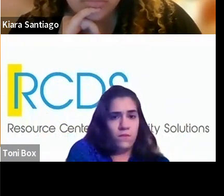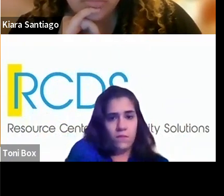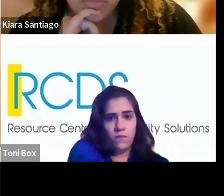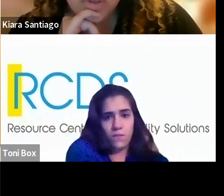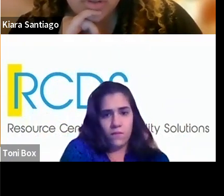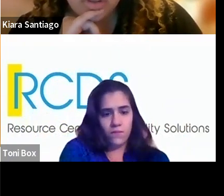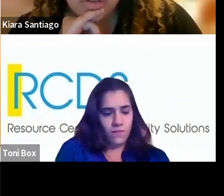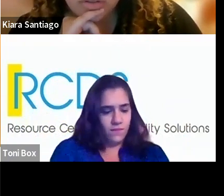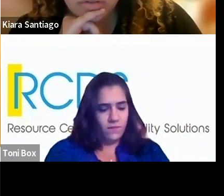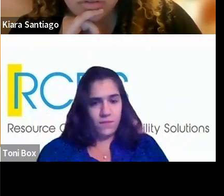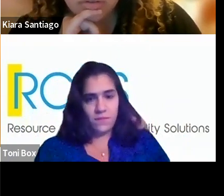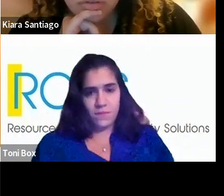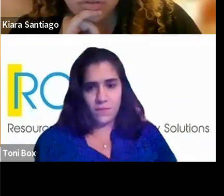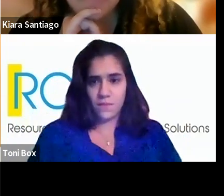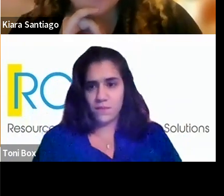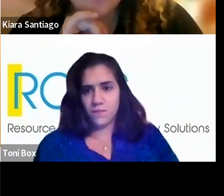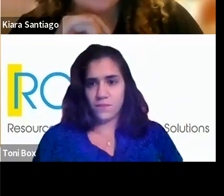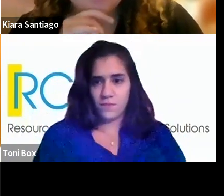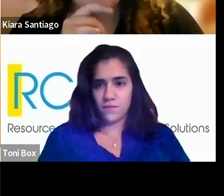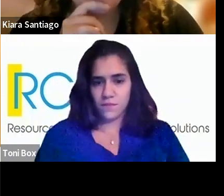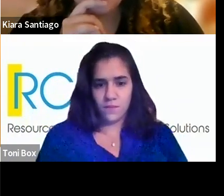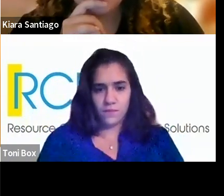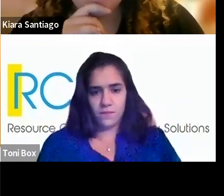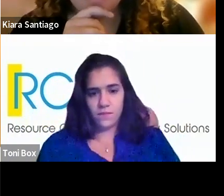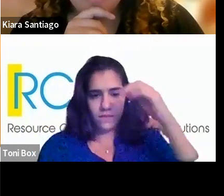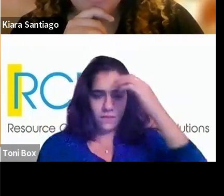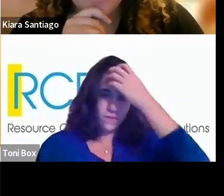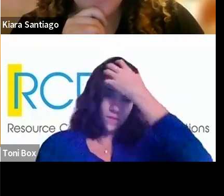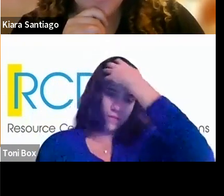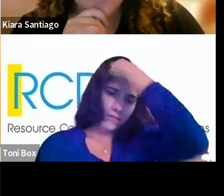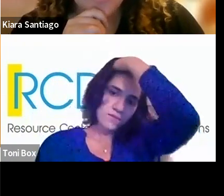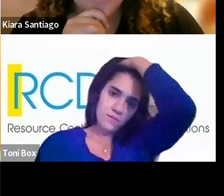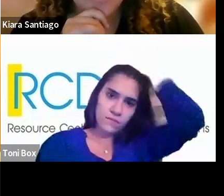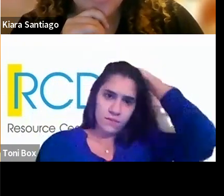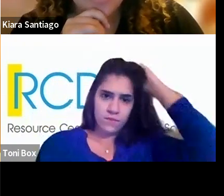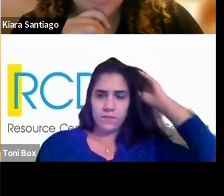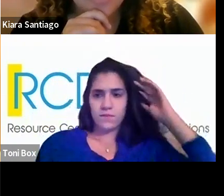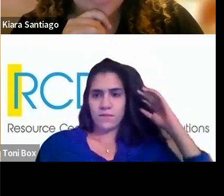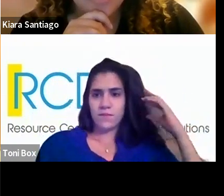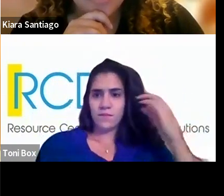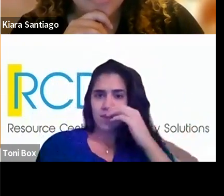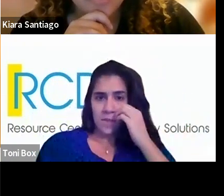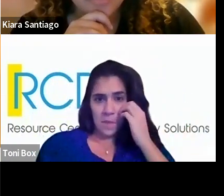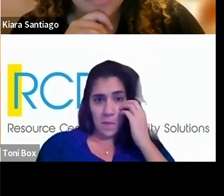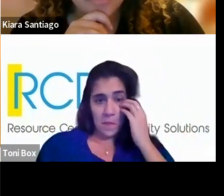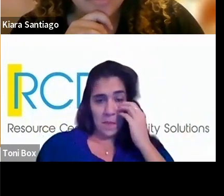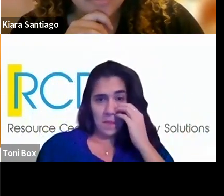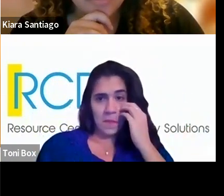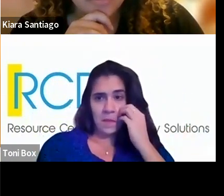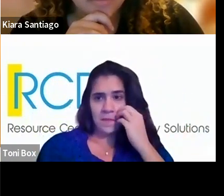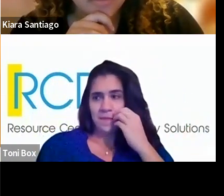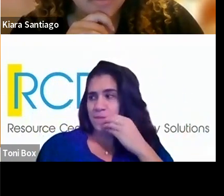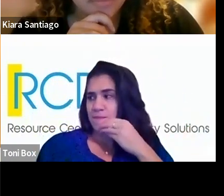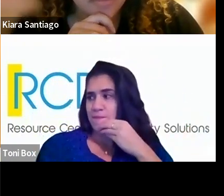got. Yes, I agree. Higher institutions or any institutions in the